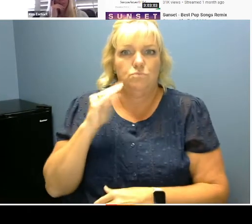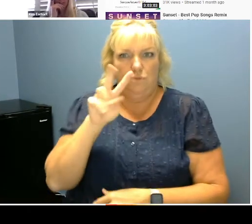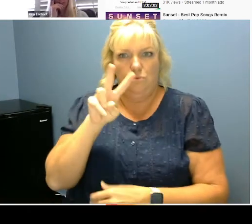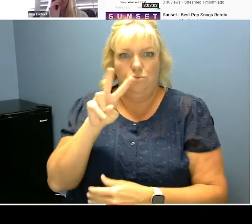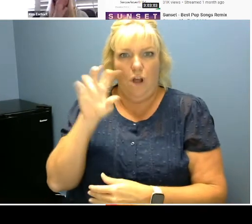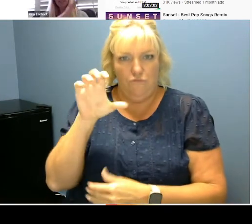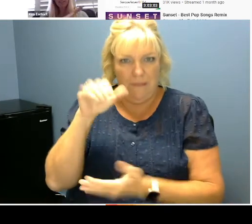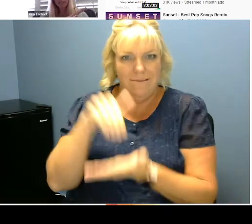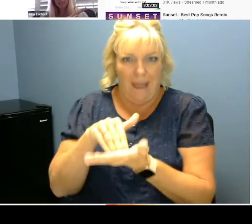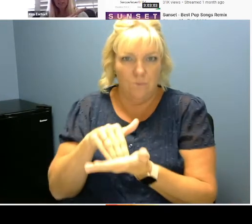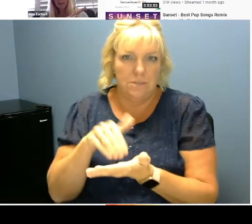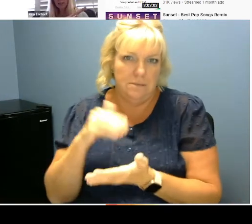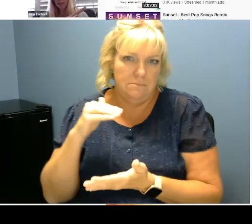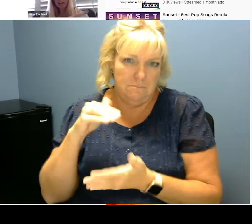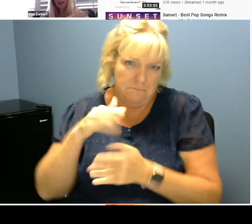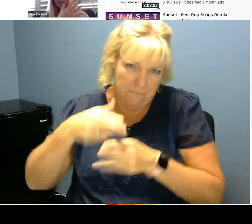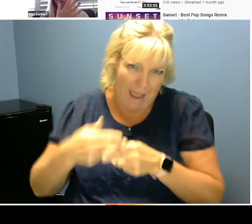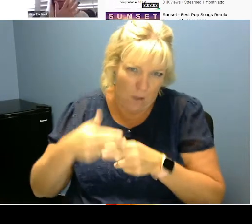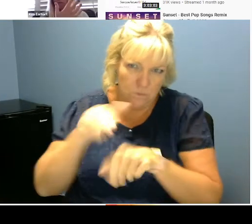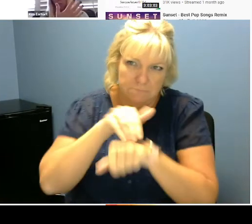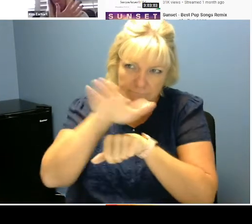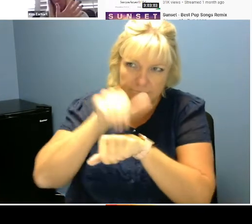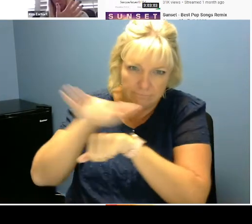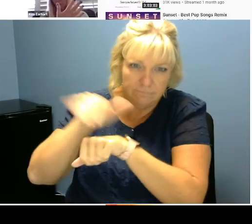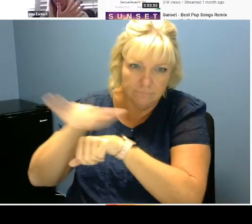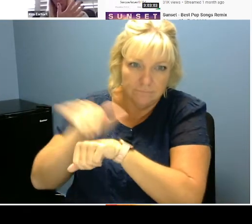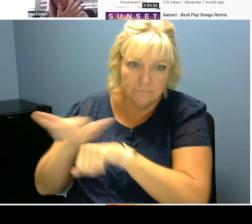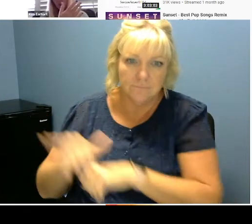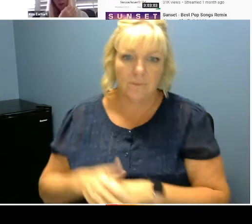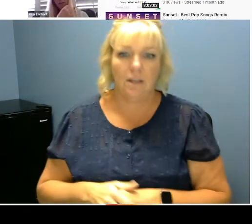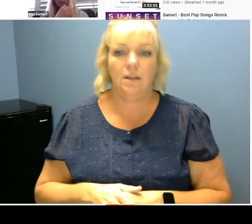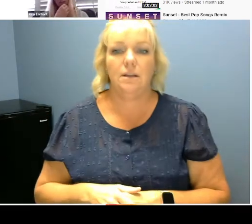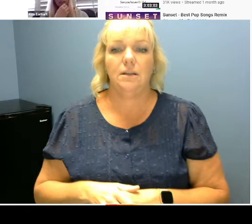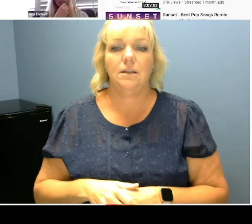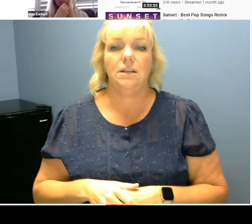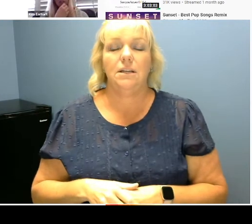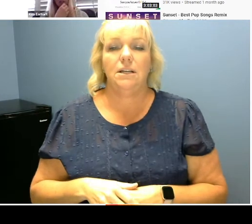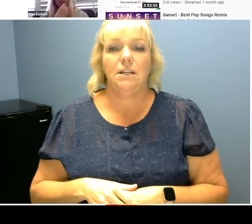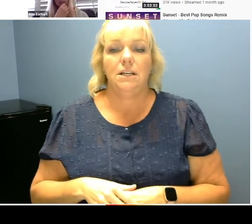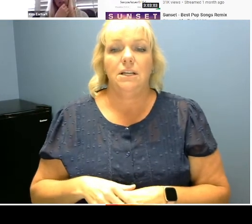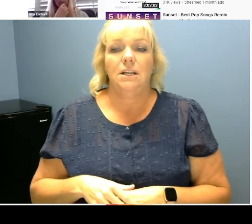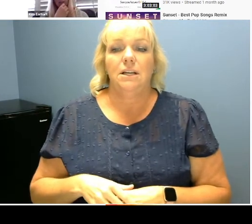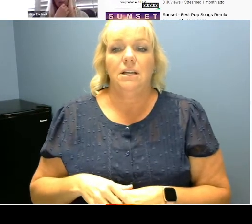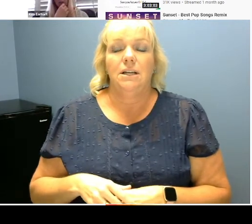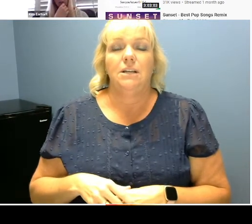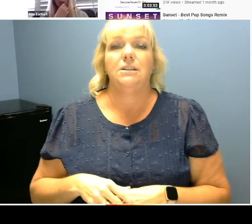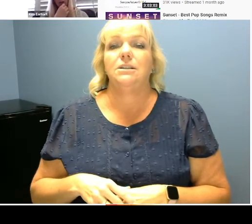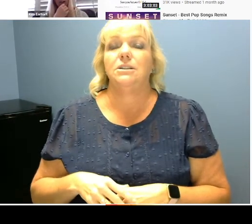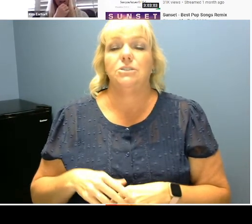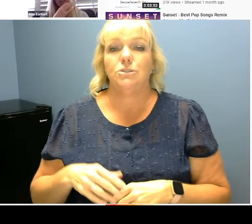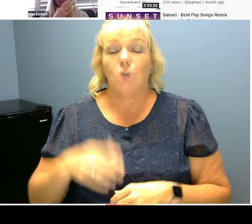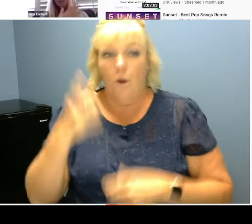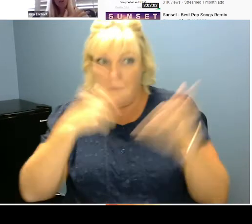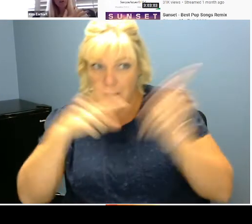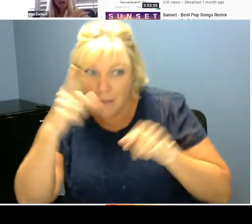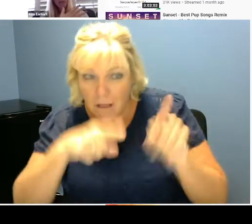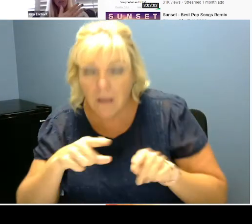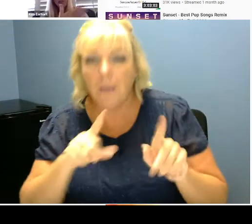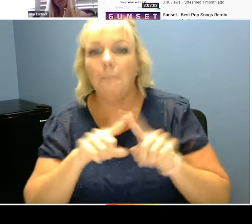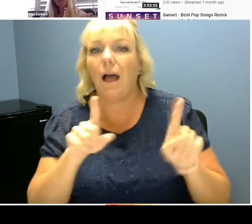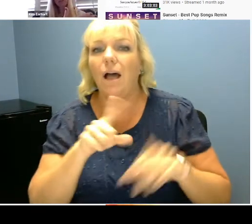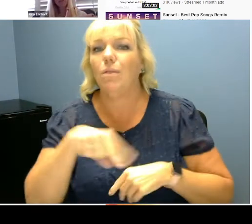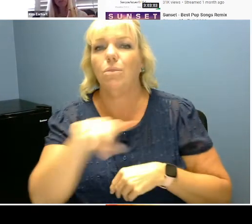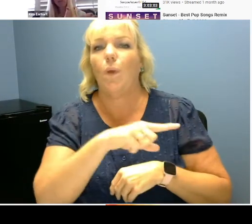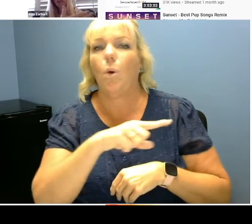Then we said there's some concessions that's made. Those concessions aren't going to be followed, and so there'll be another attack in 44. Now, I don't